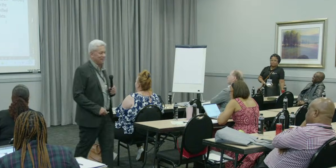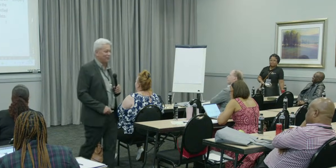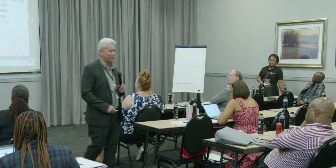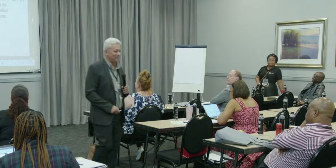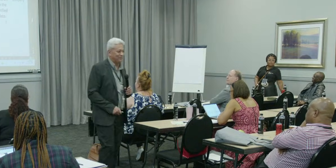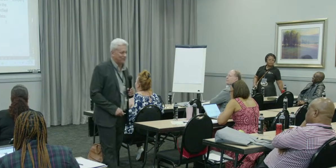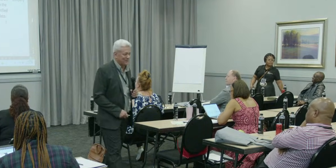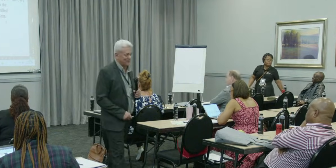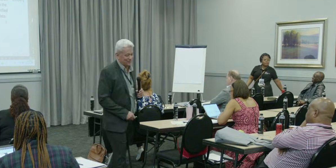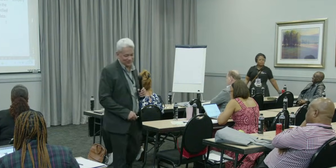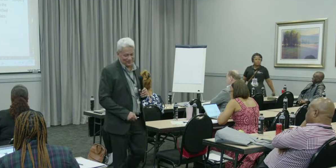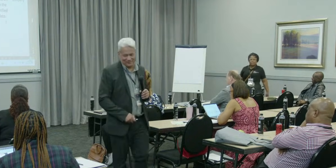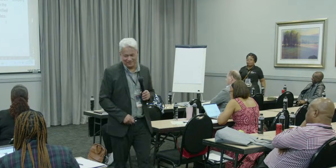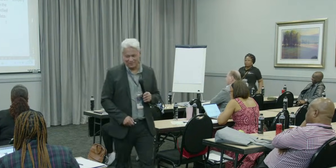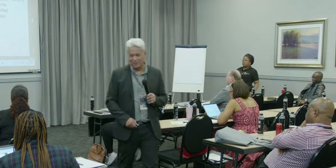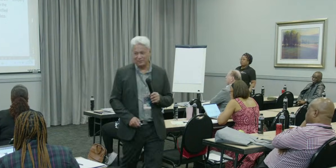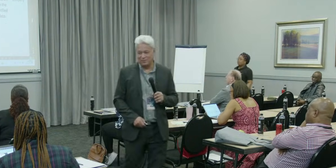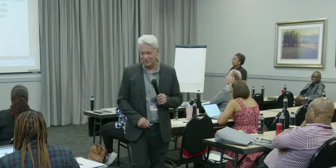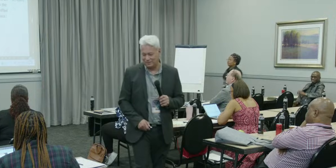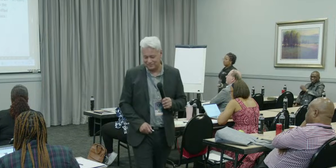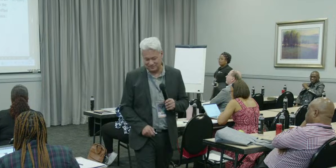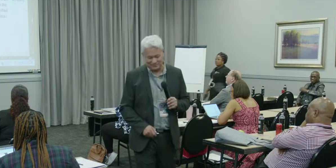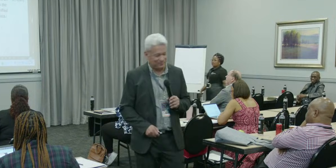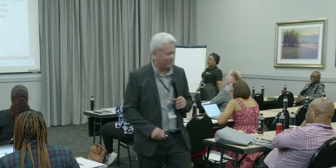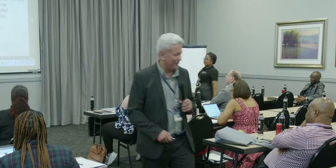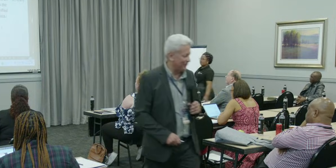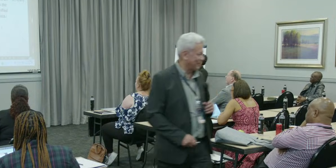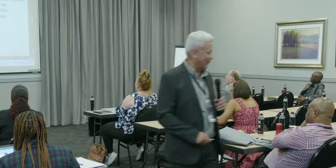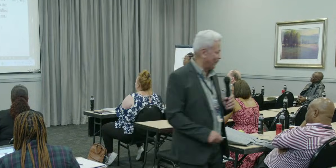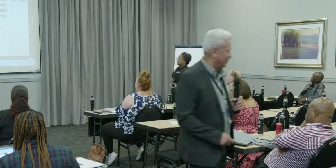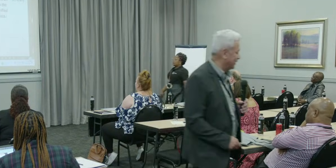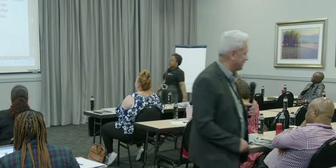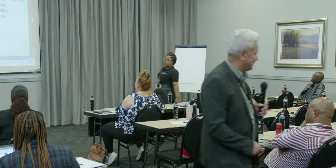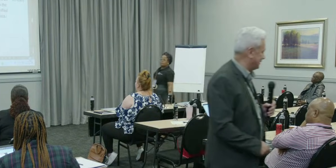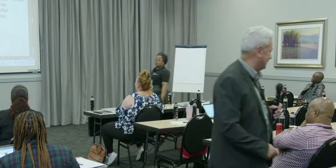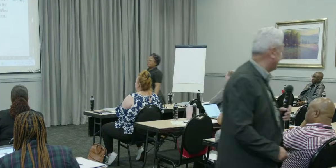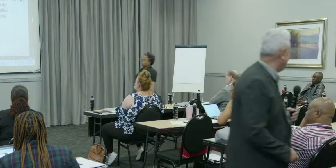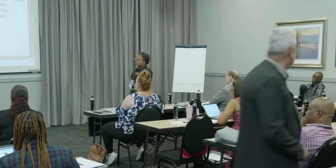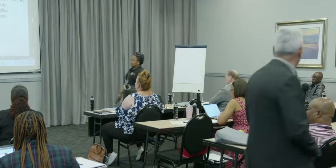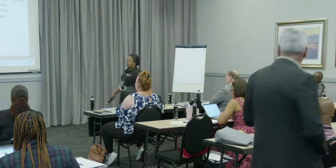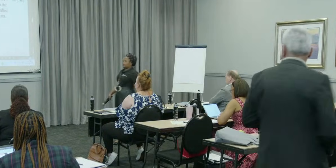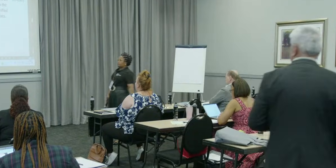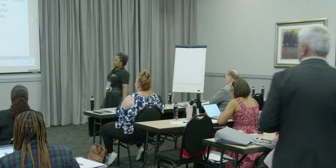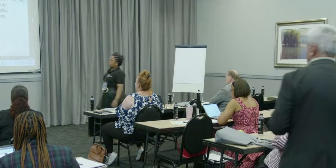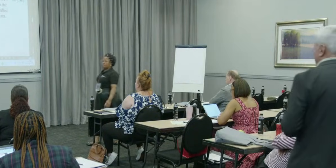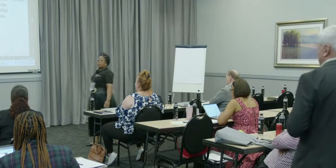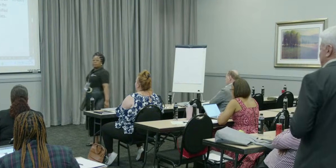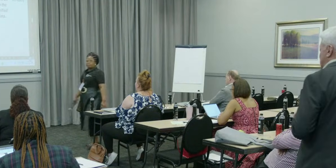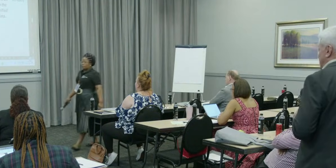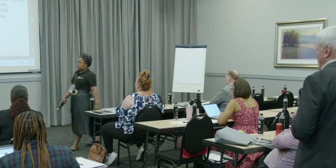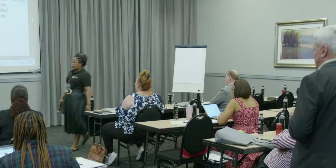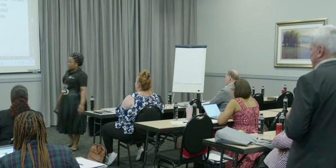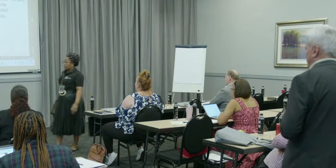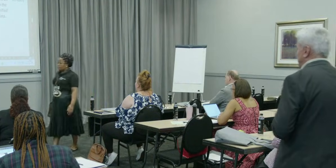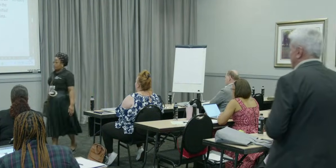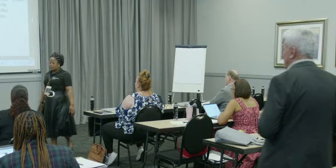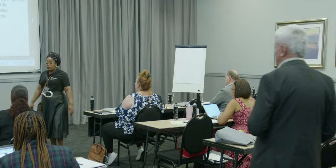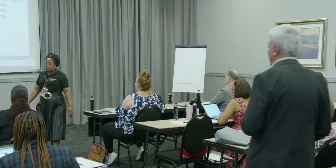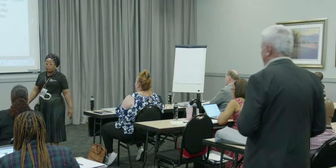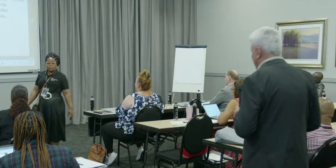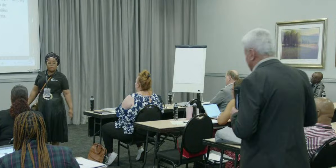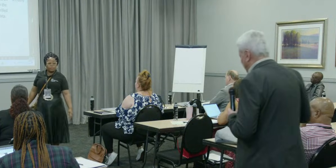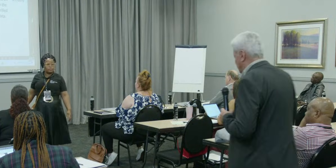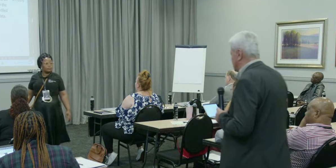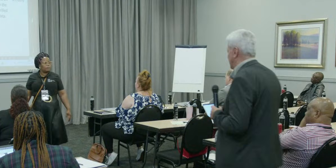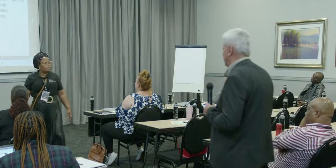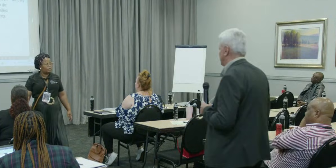Okay, thank you. Anna will correct it. I don't want to go back, because the more we're going to go back, the more you're going to go